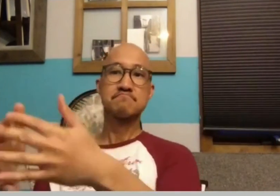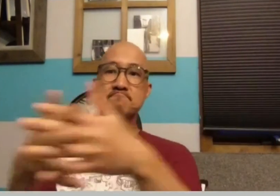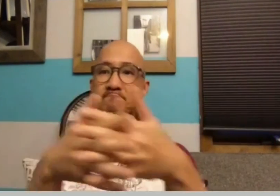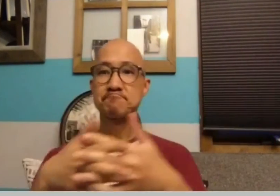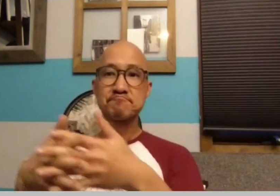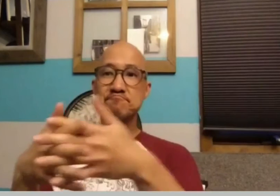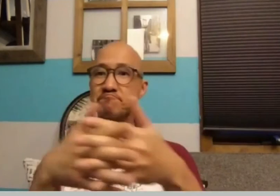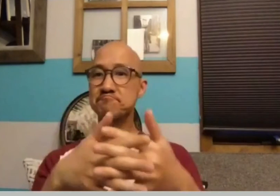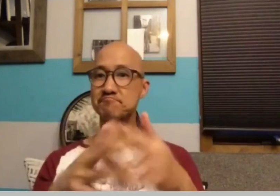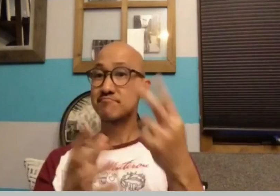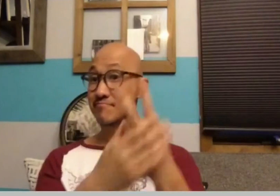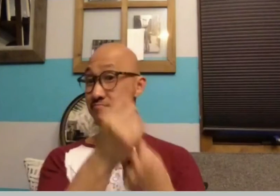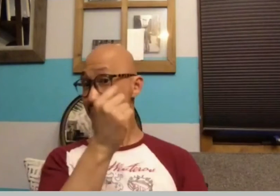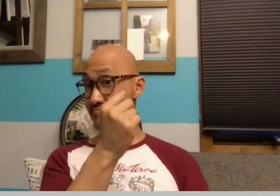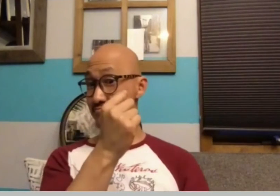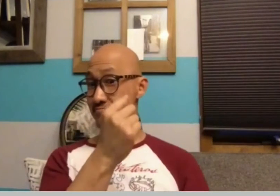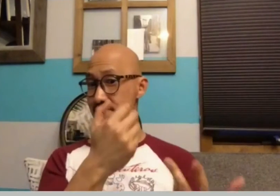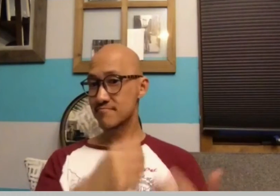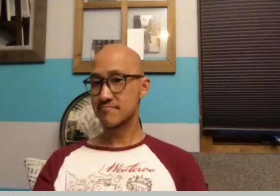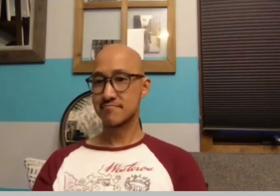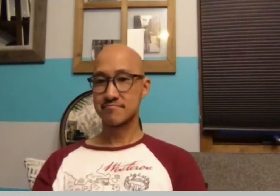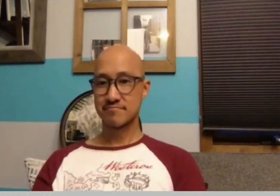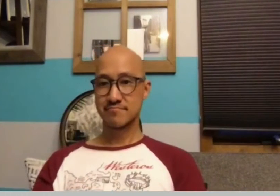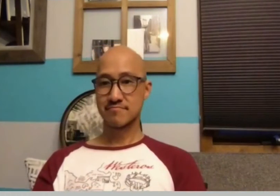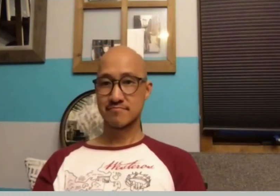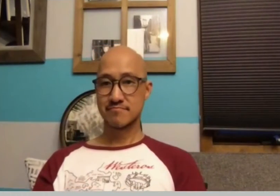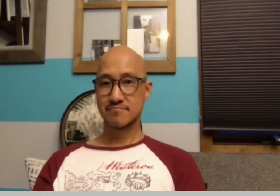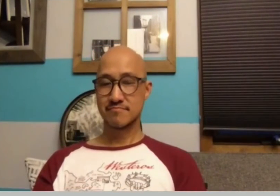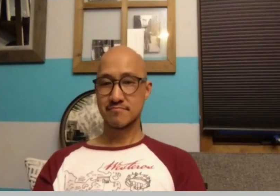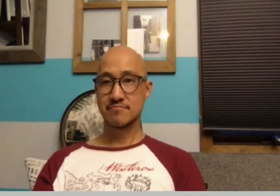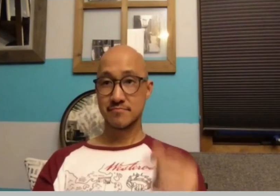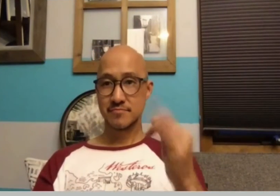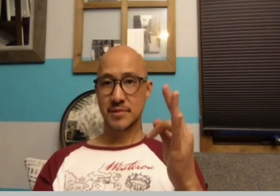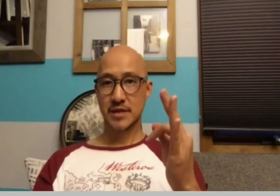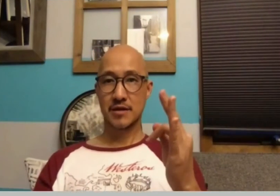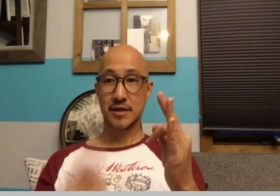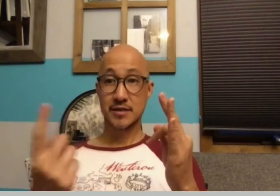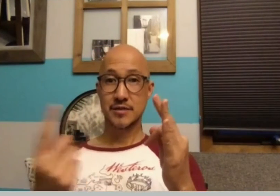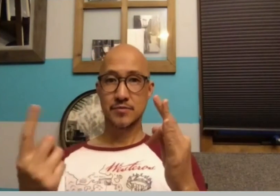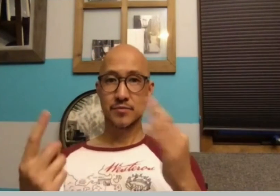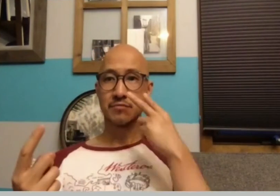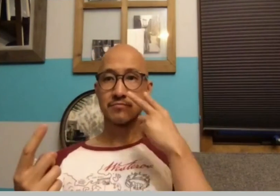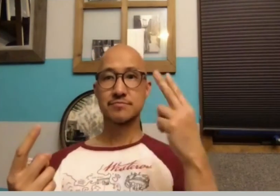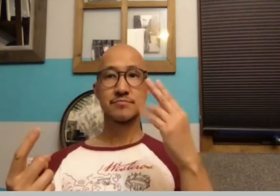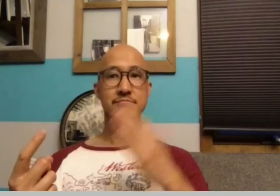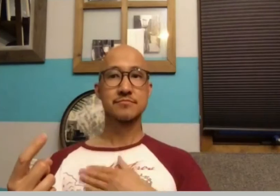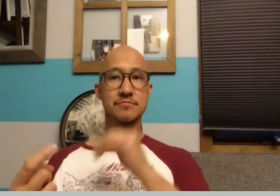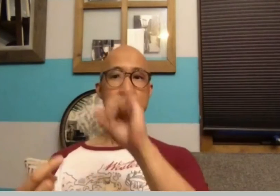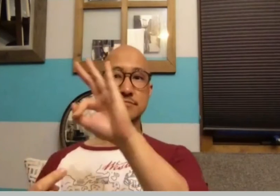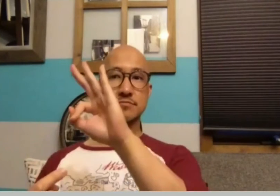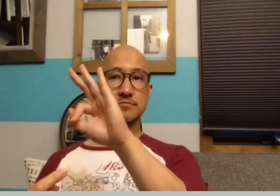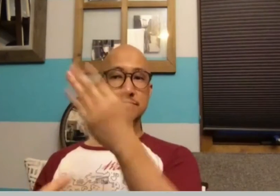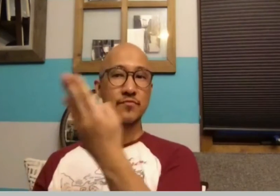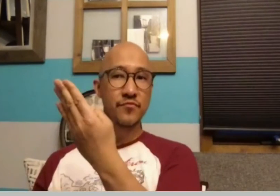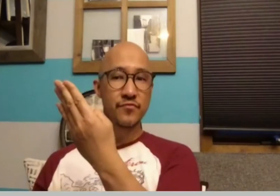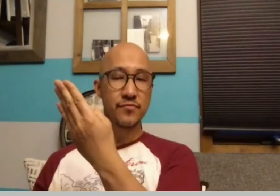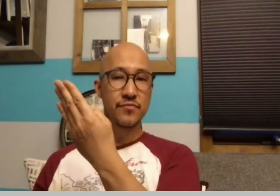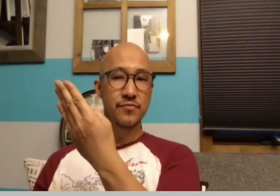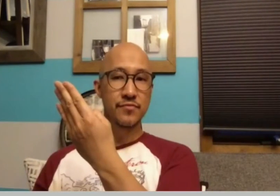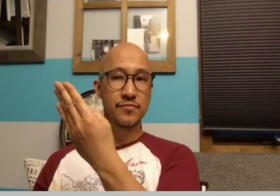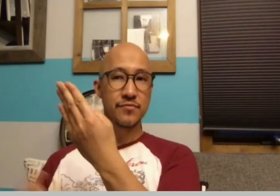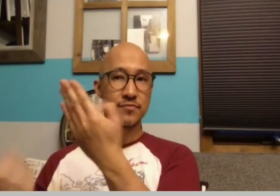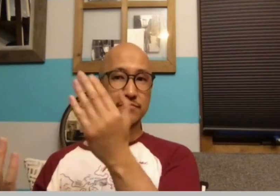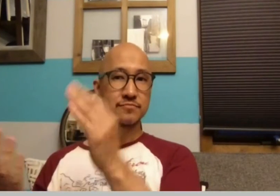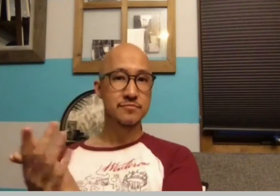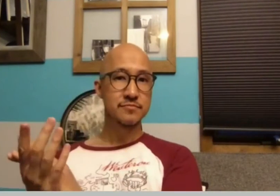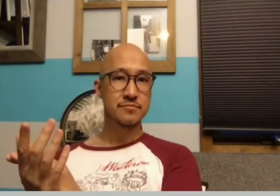If someone looked at my Facebook page, let's get real, would they think immediately, man, that guy's a Christian? Or would they think, wow, that guy's a Republican? Or wow,